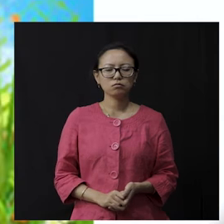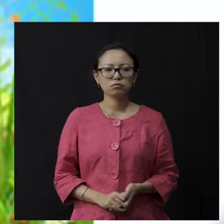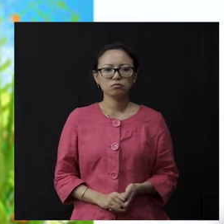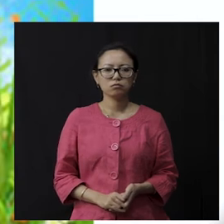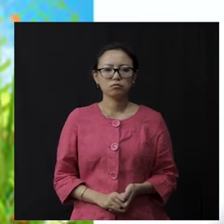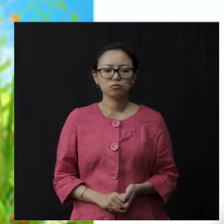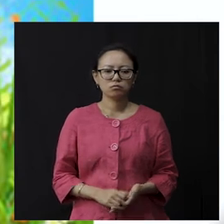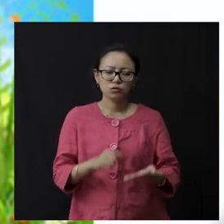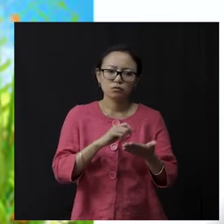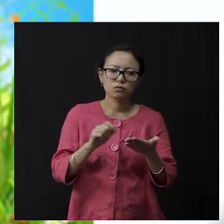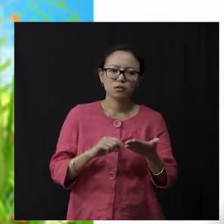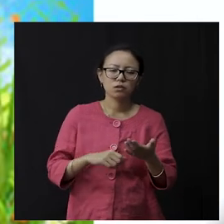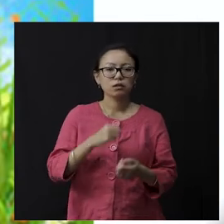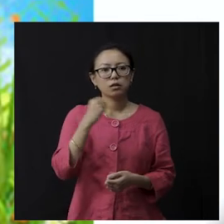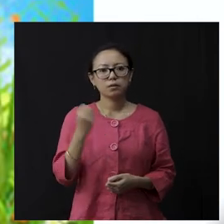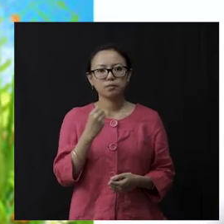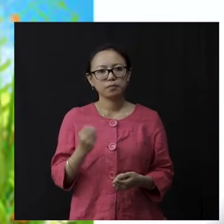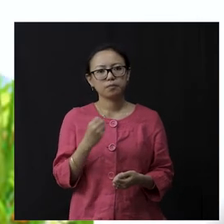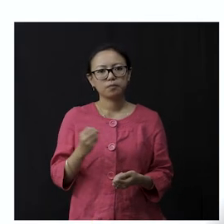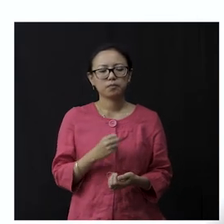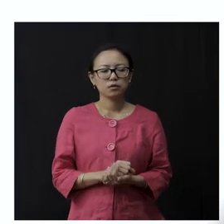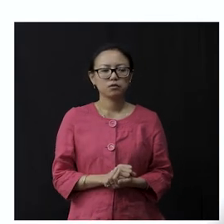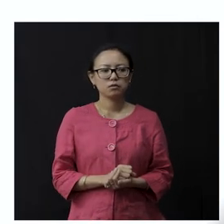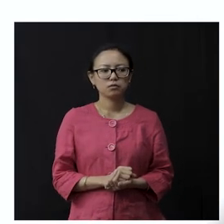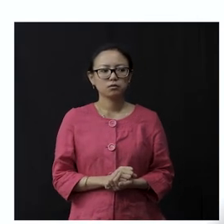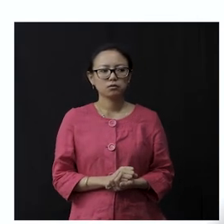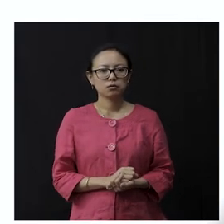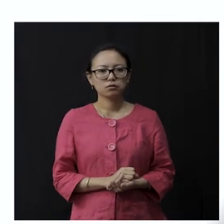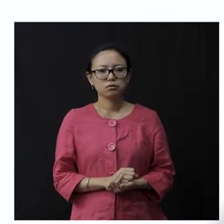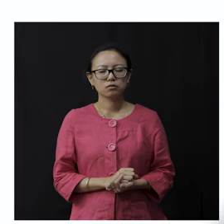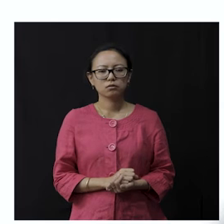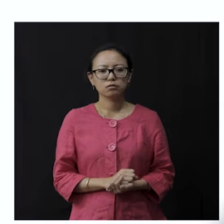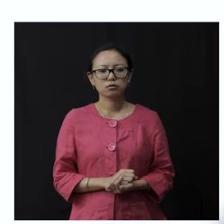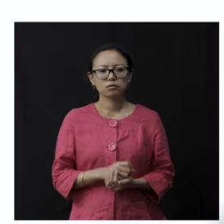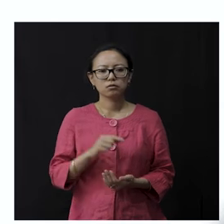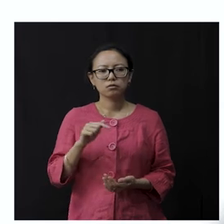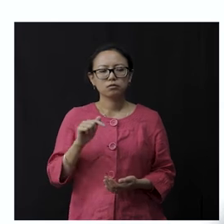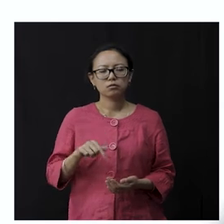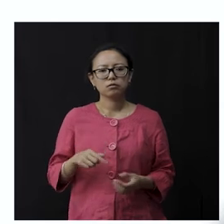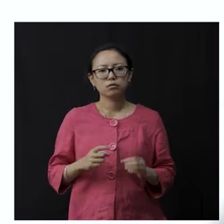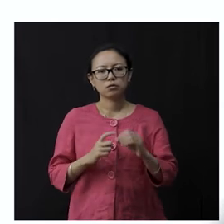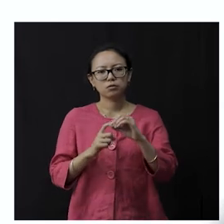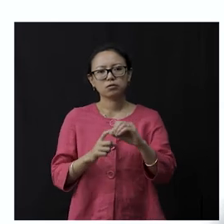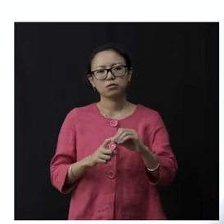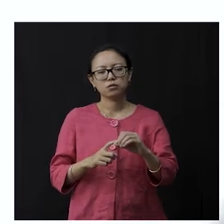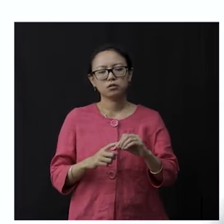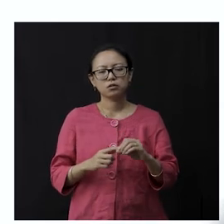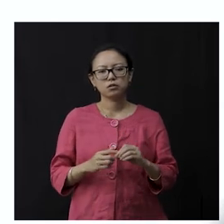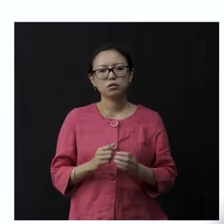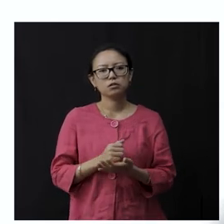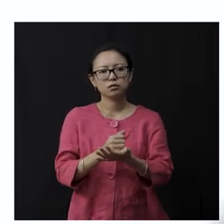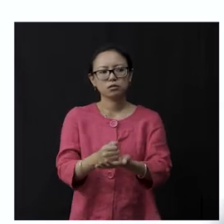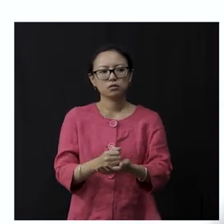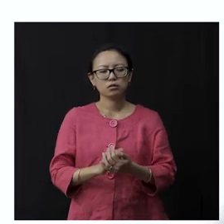down and practice, okay? Next, let us try to fill in the blanks, okay? Fill in the